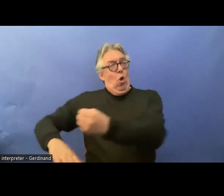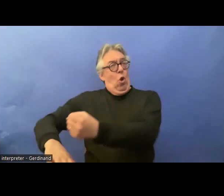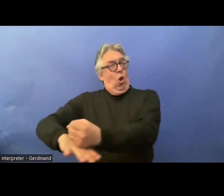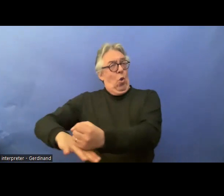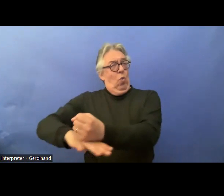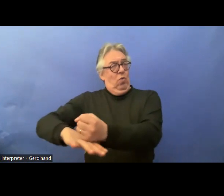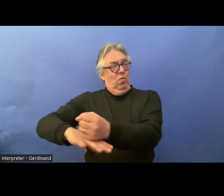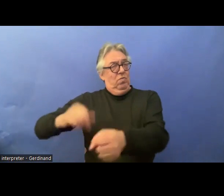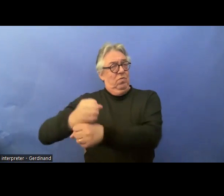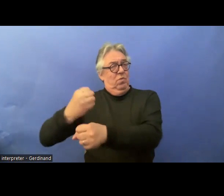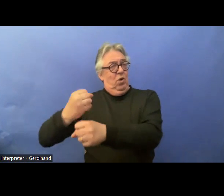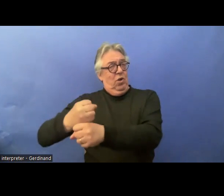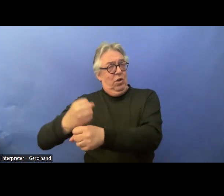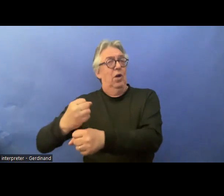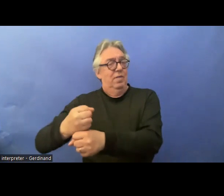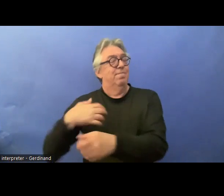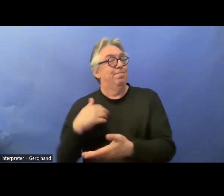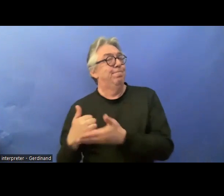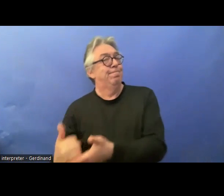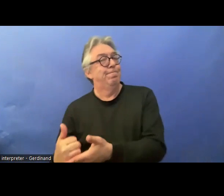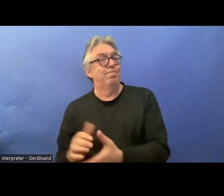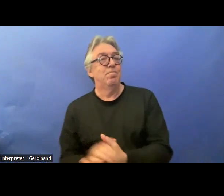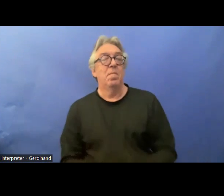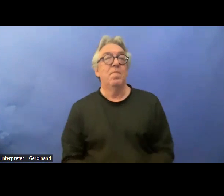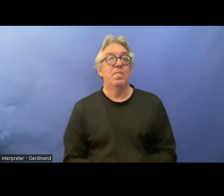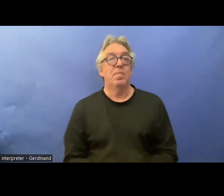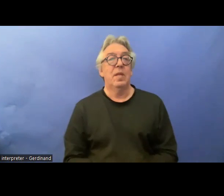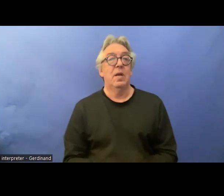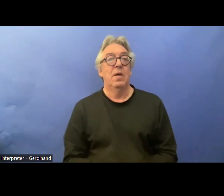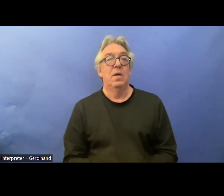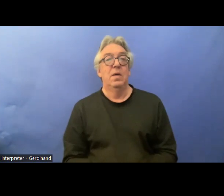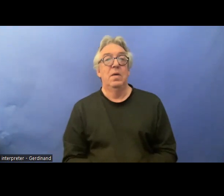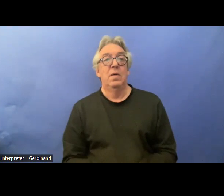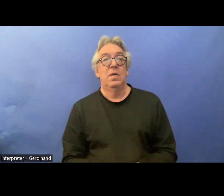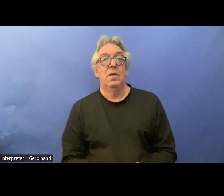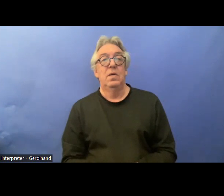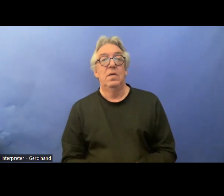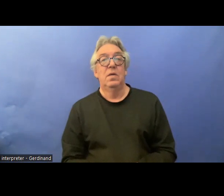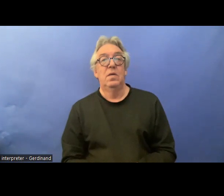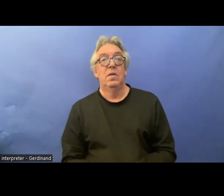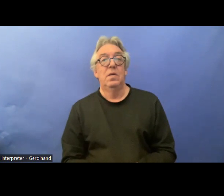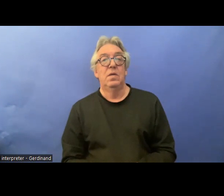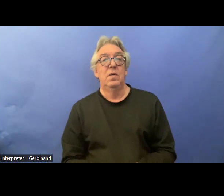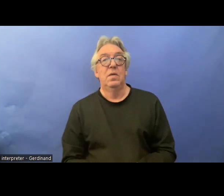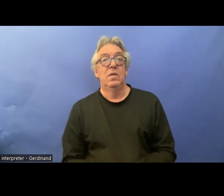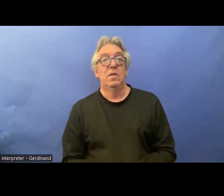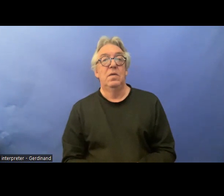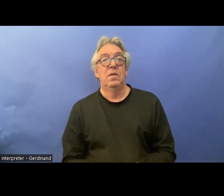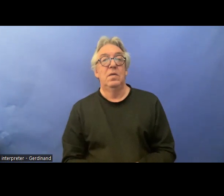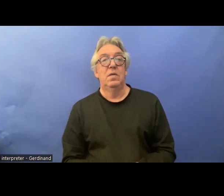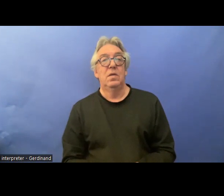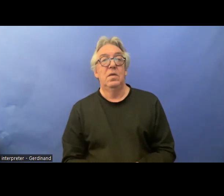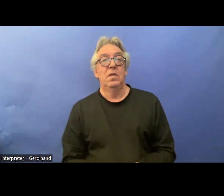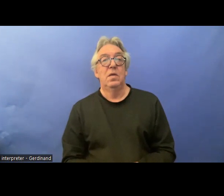programming, particularly those related to inclusive and quality programming, including